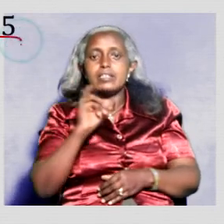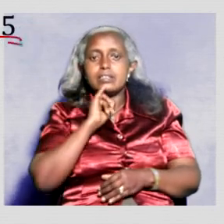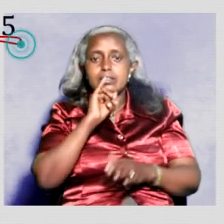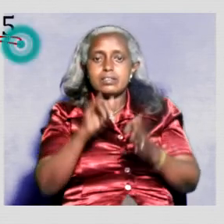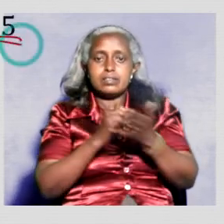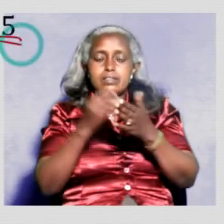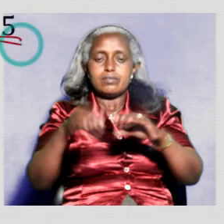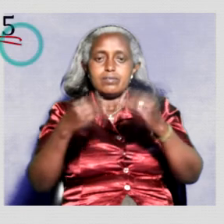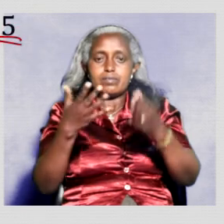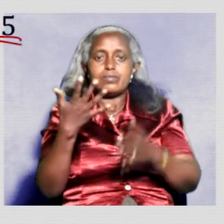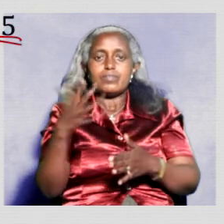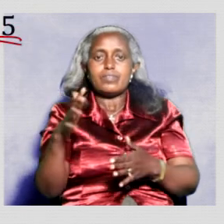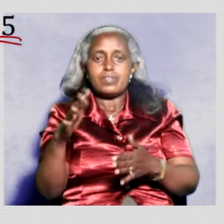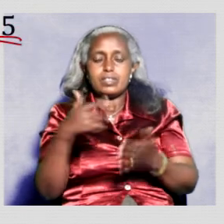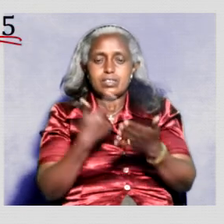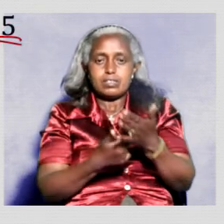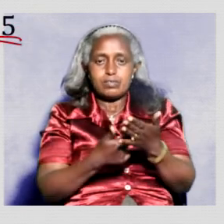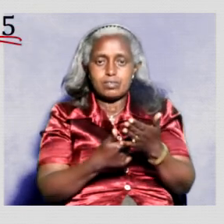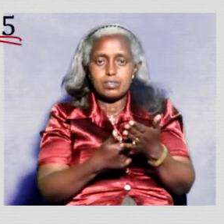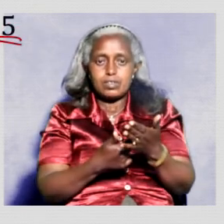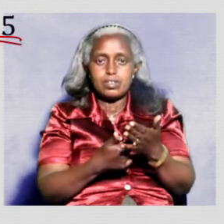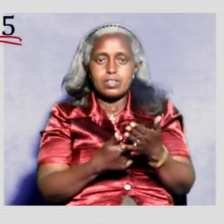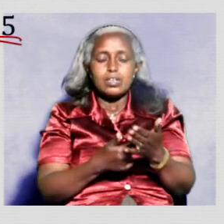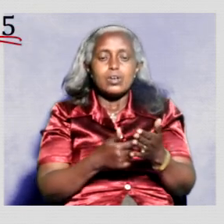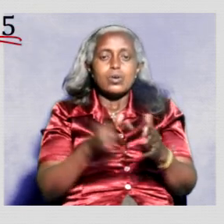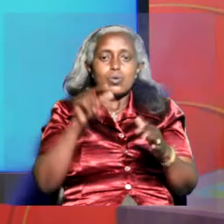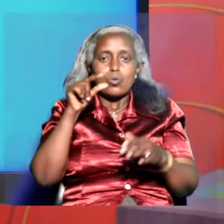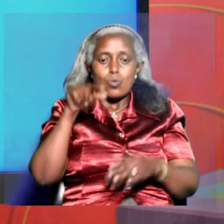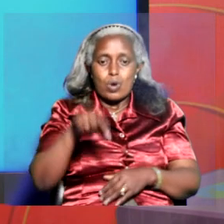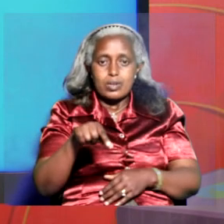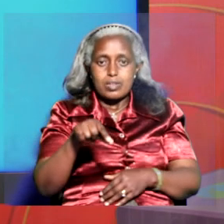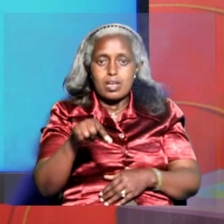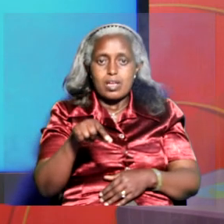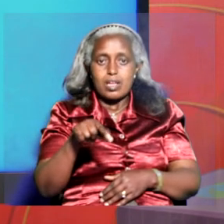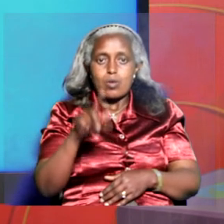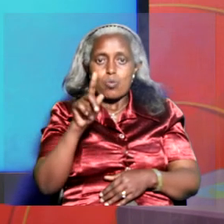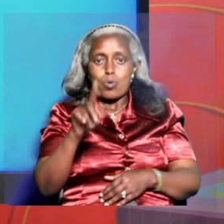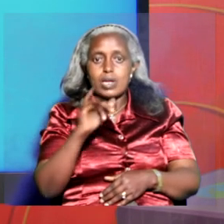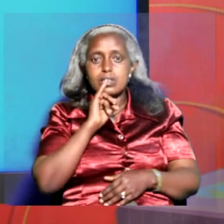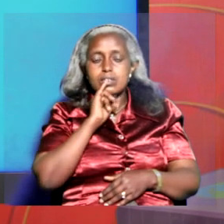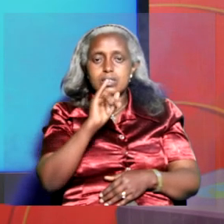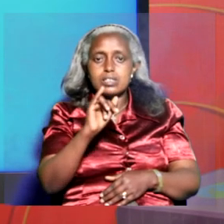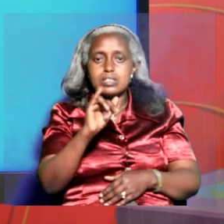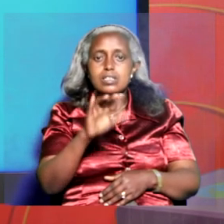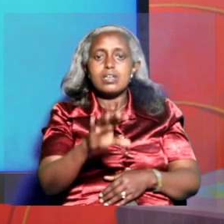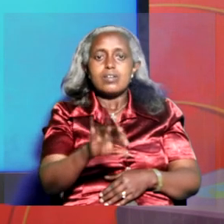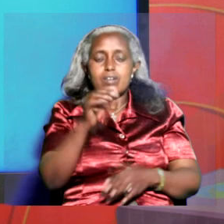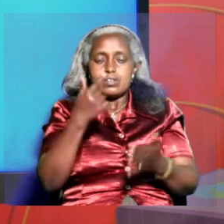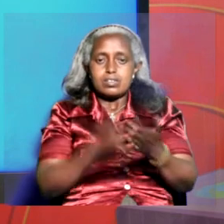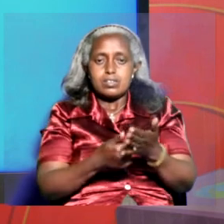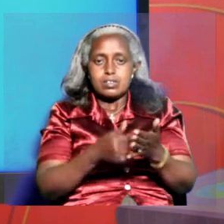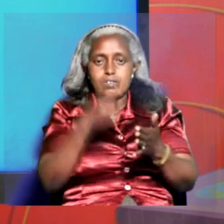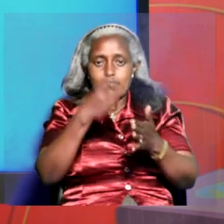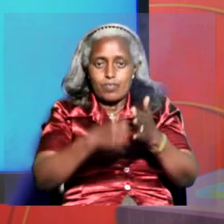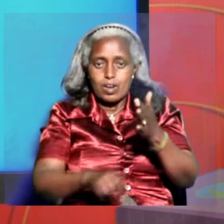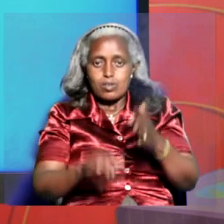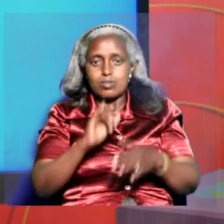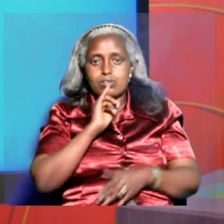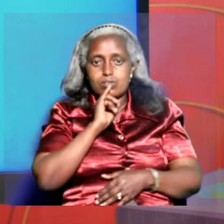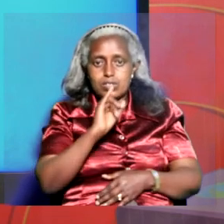you 15. Therefore, here quartile 1 is this found at this point, its value is